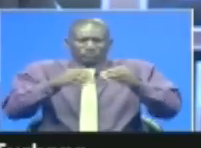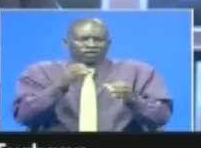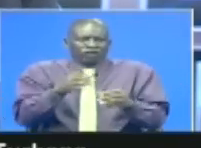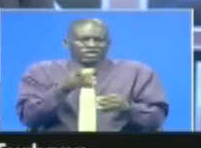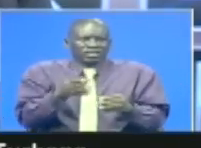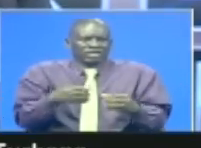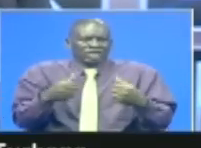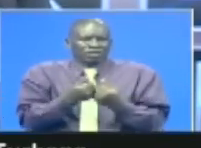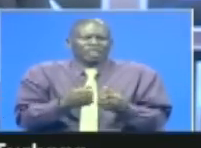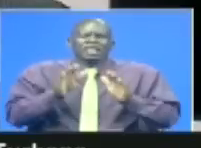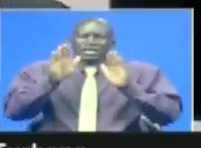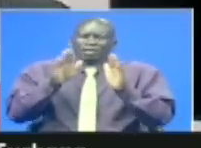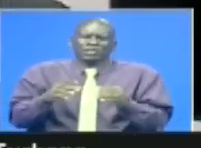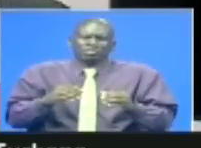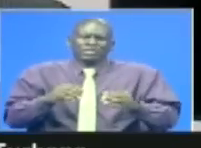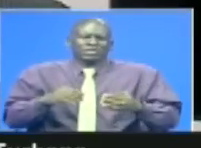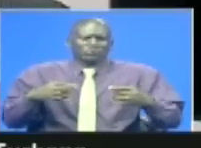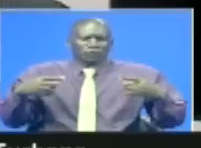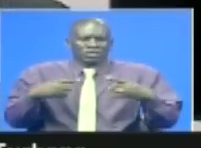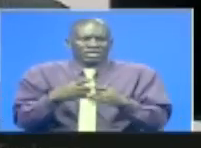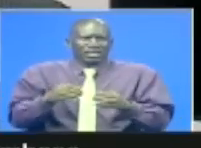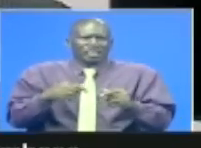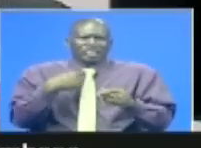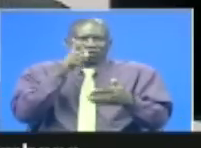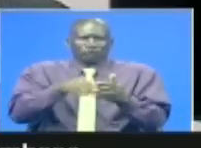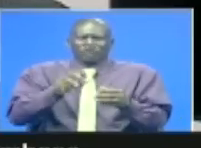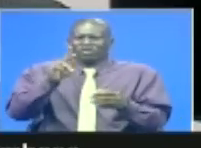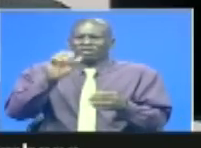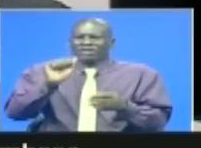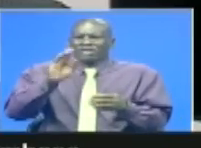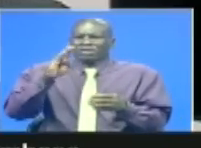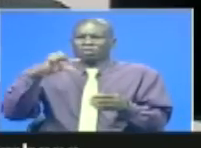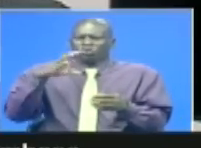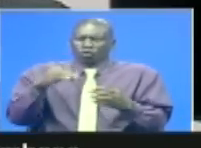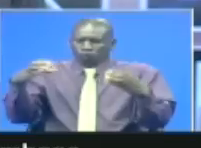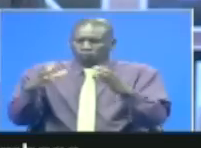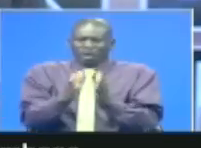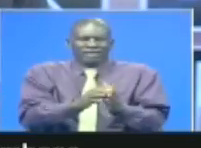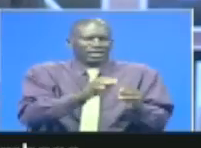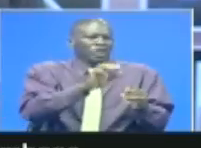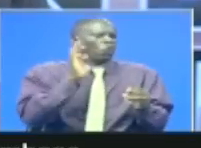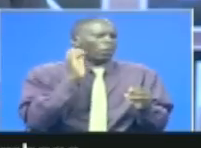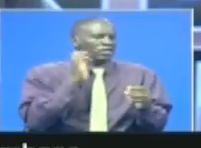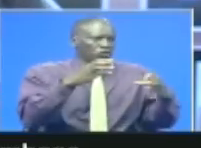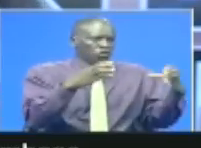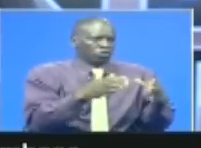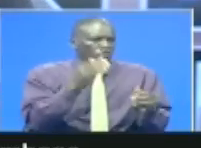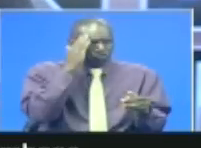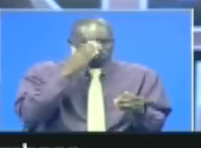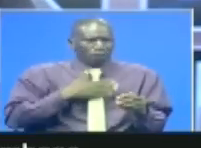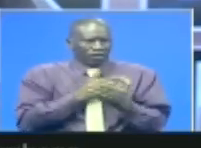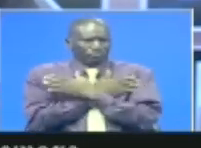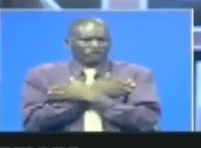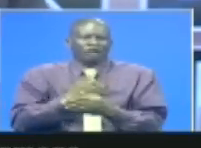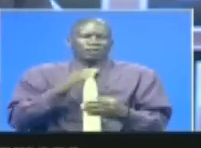need. The campaigns have been very dramatic. There are claims that there is a Kabogo gang and a Waititu gang. You know, my friend, I've been in politics